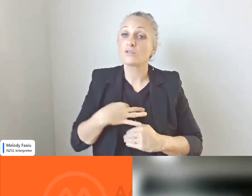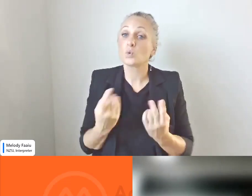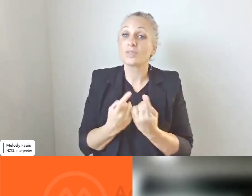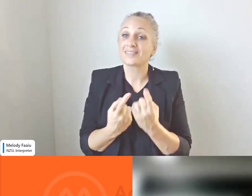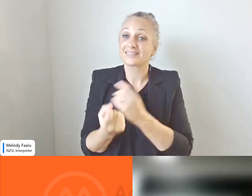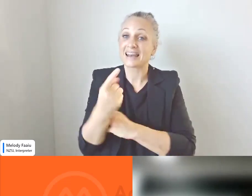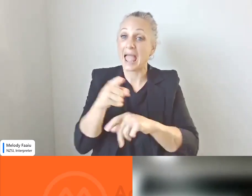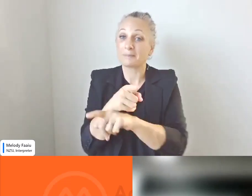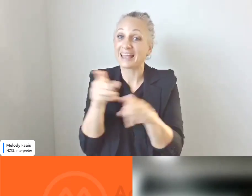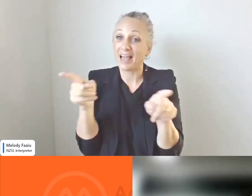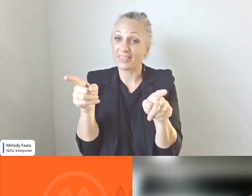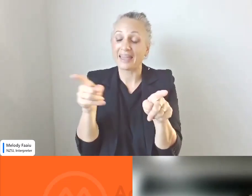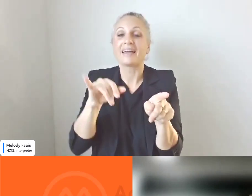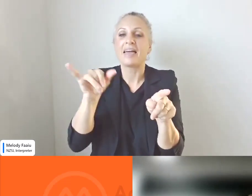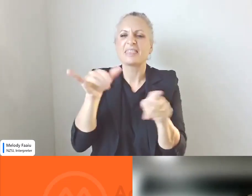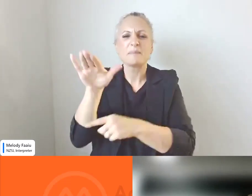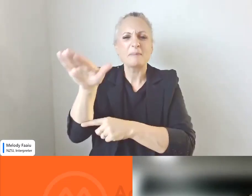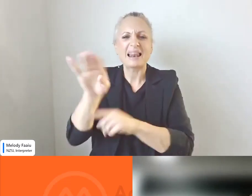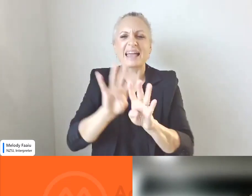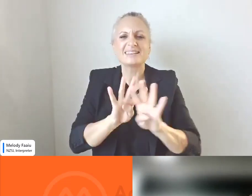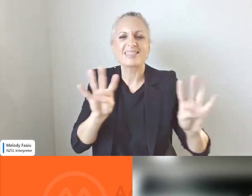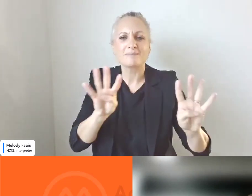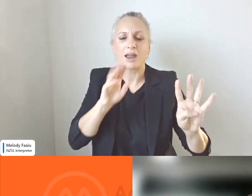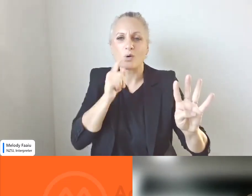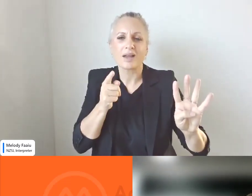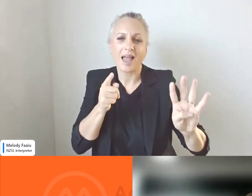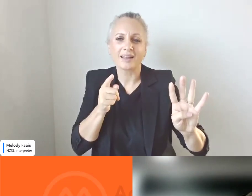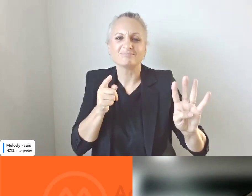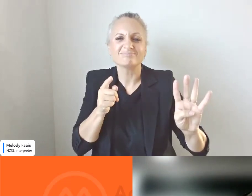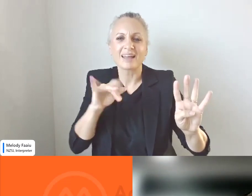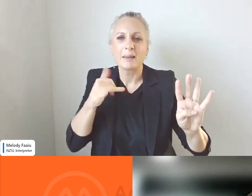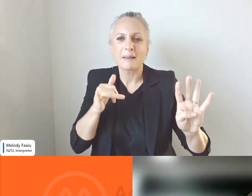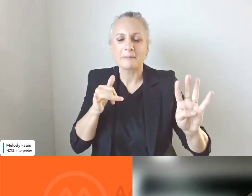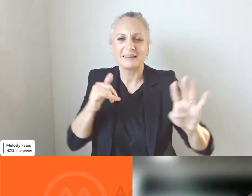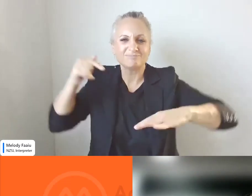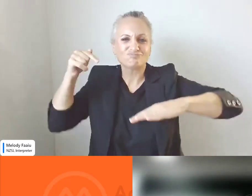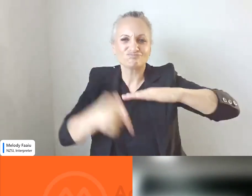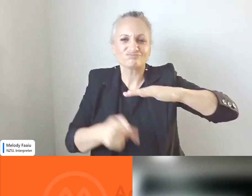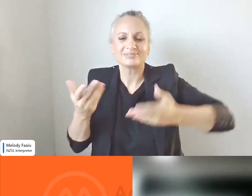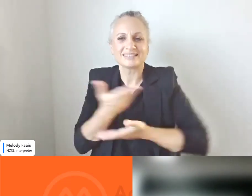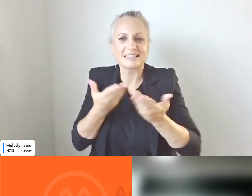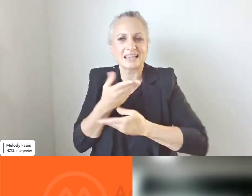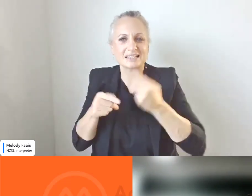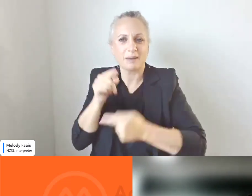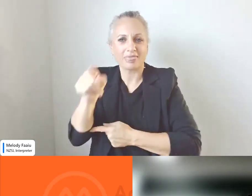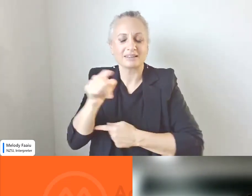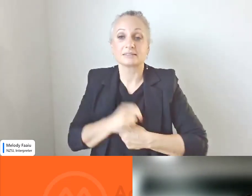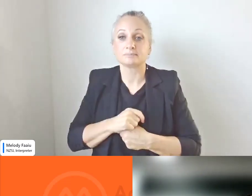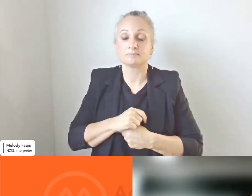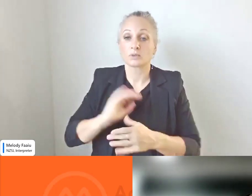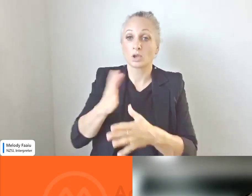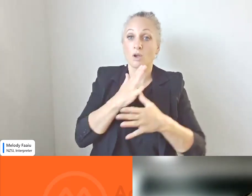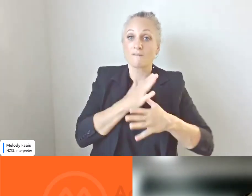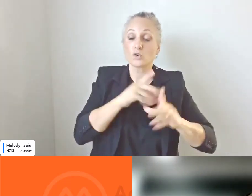discussion later that the panel might be able to pick up on. And so first is the Digital Service